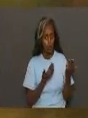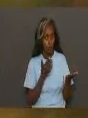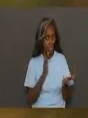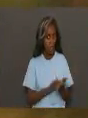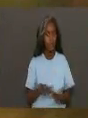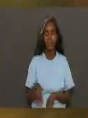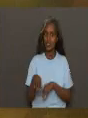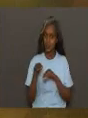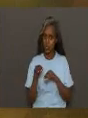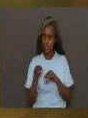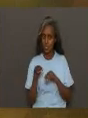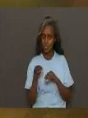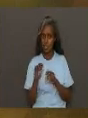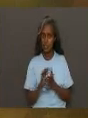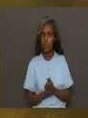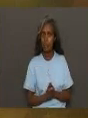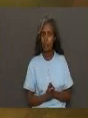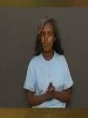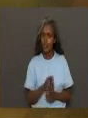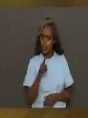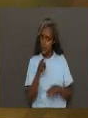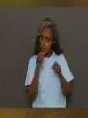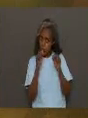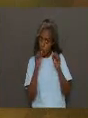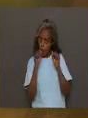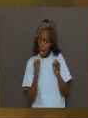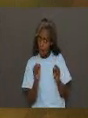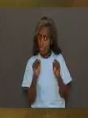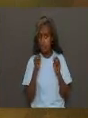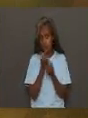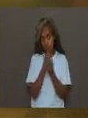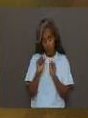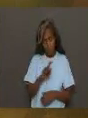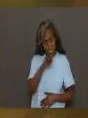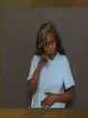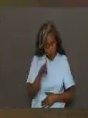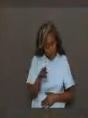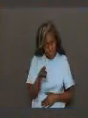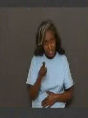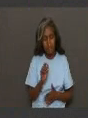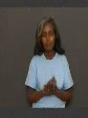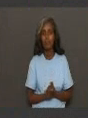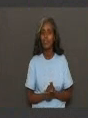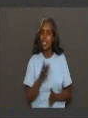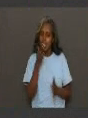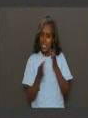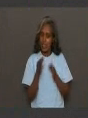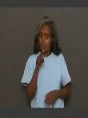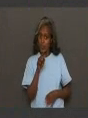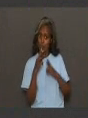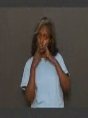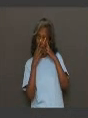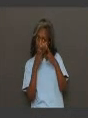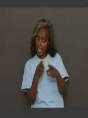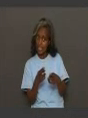Welcome back, students. Were you able to solve the equations? If you